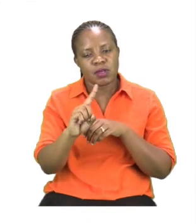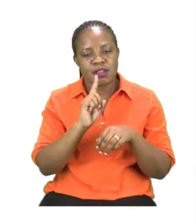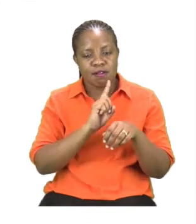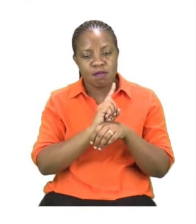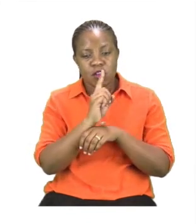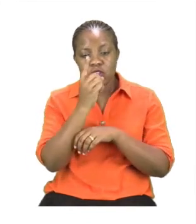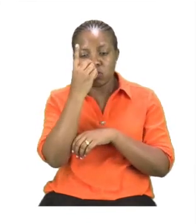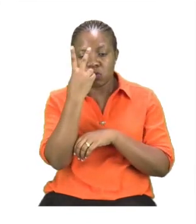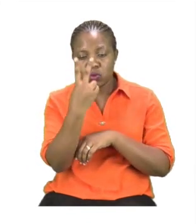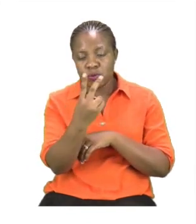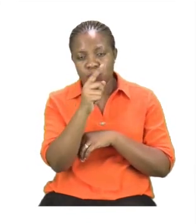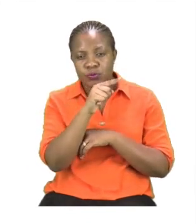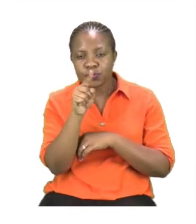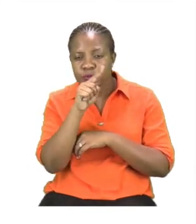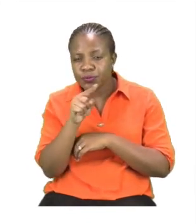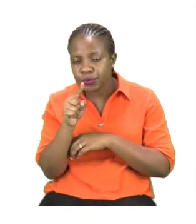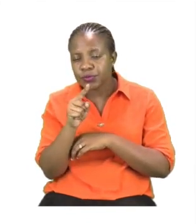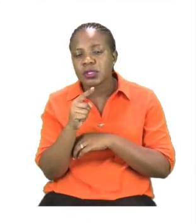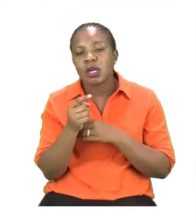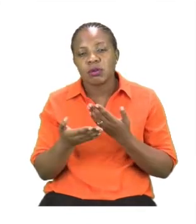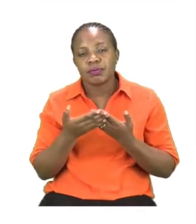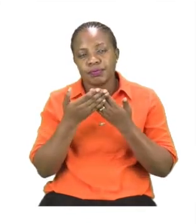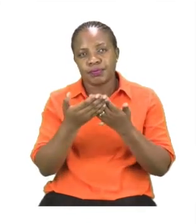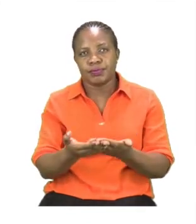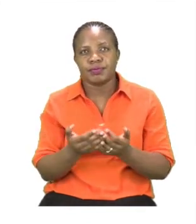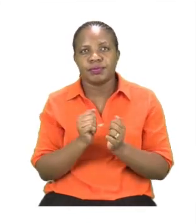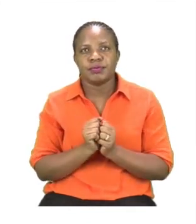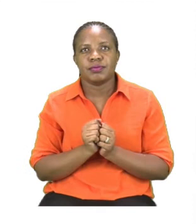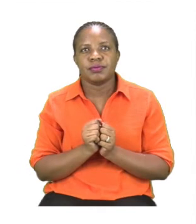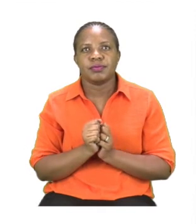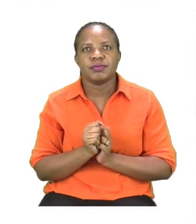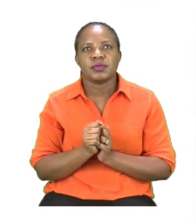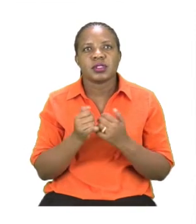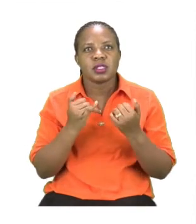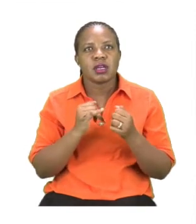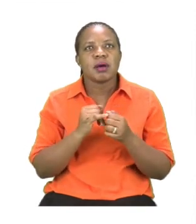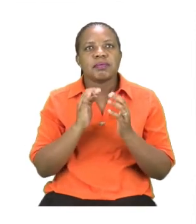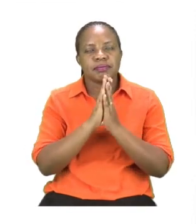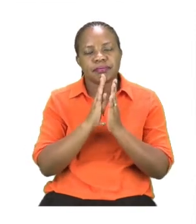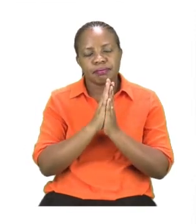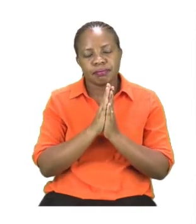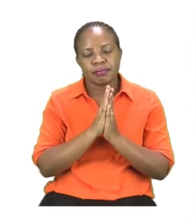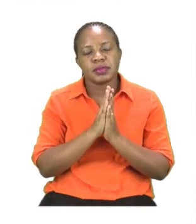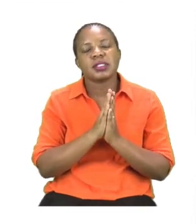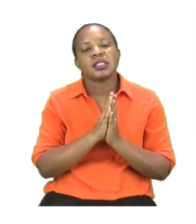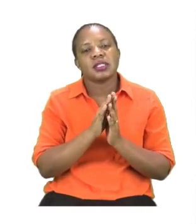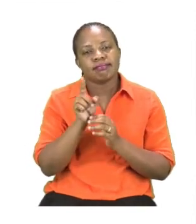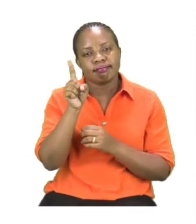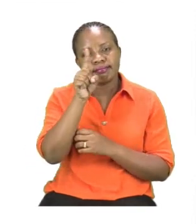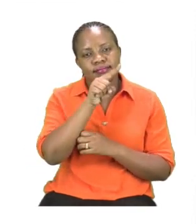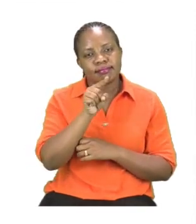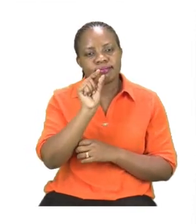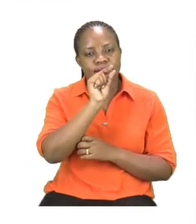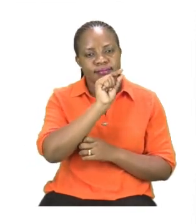two that I would like you to circle is the word my. My shows that it belongs to